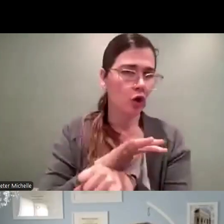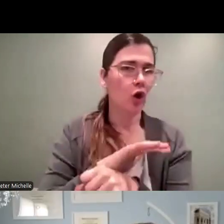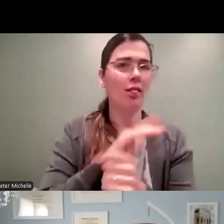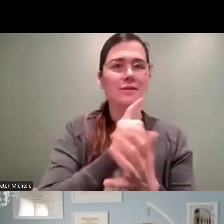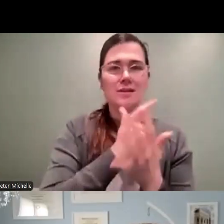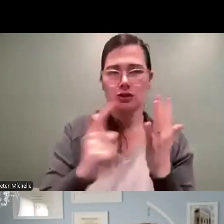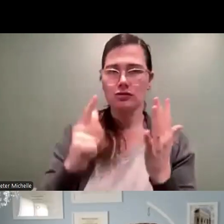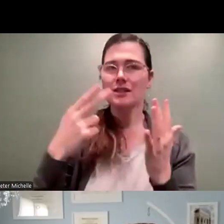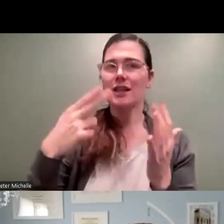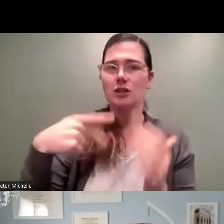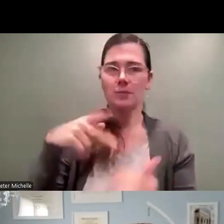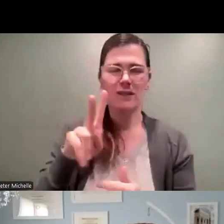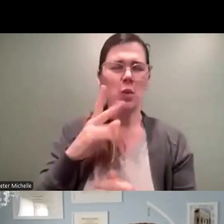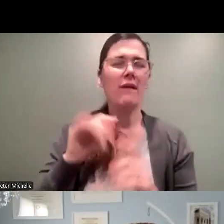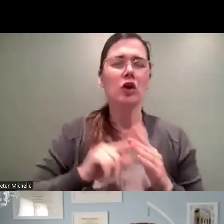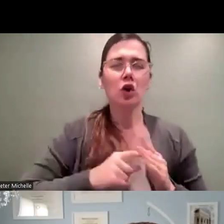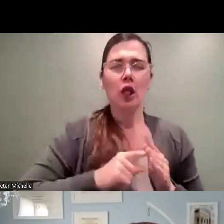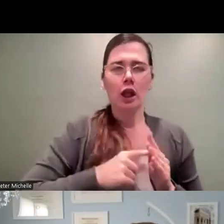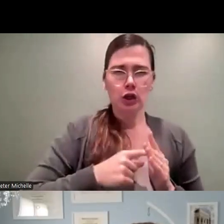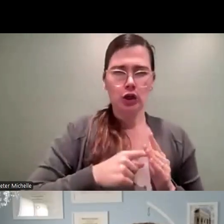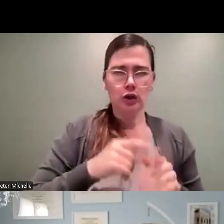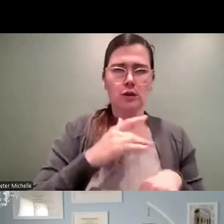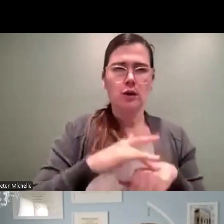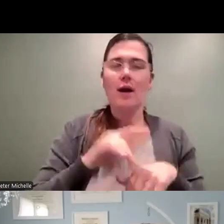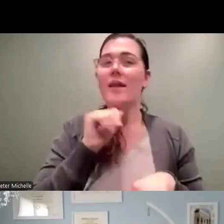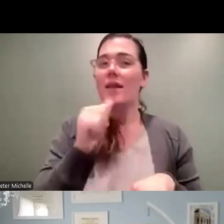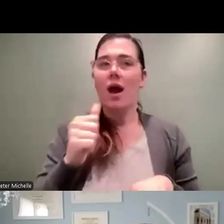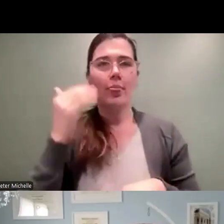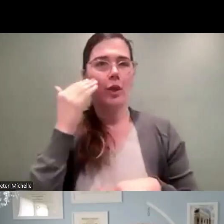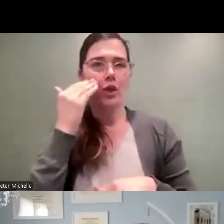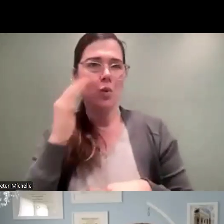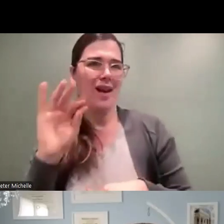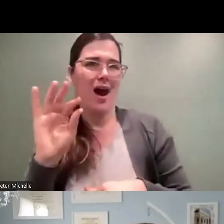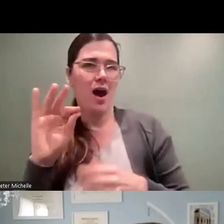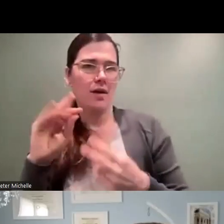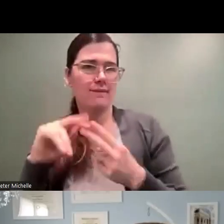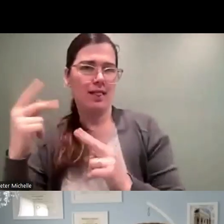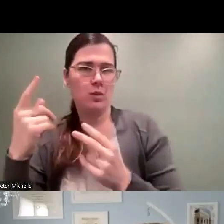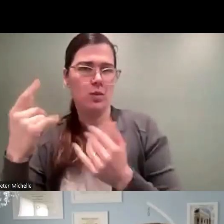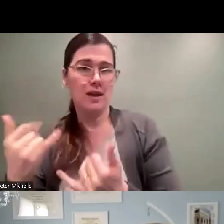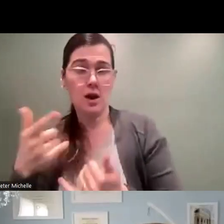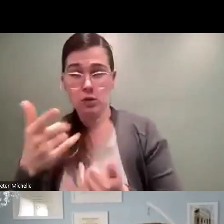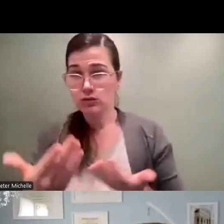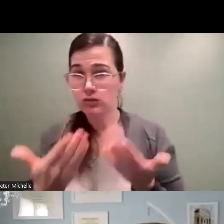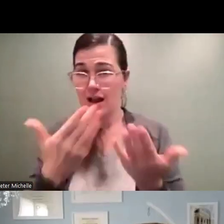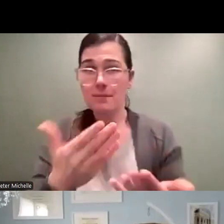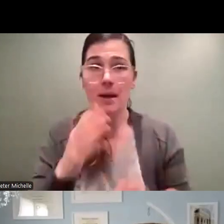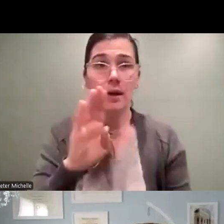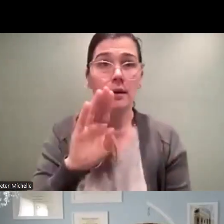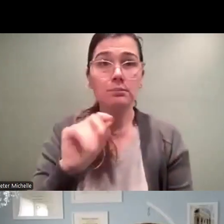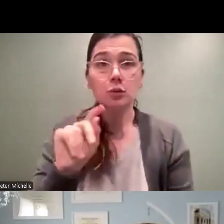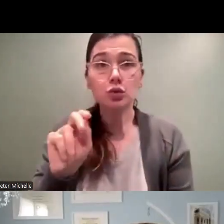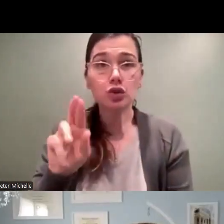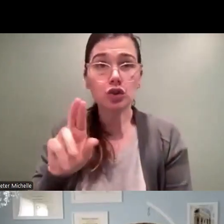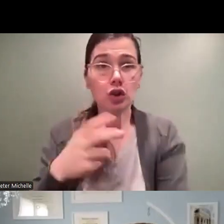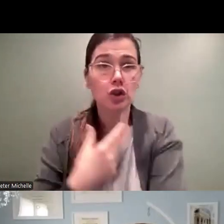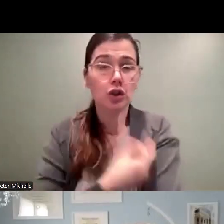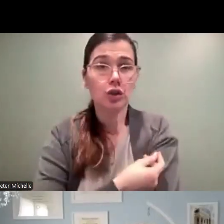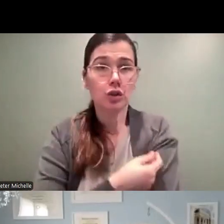options, not the nonavalent one that's out now, would you recommend getting a booster of the